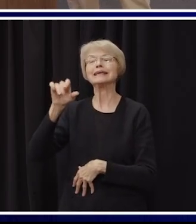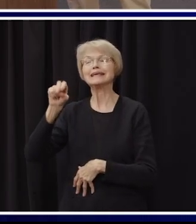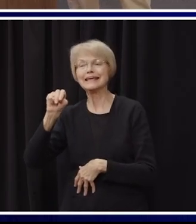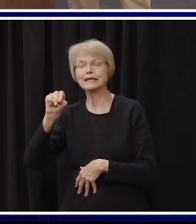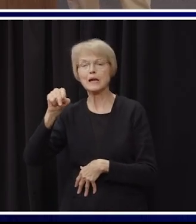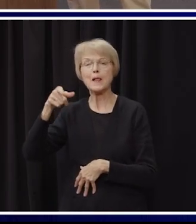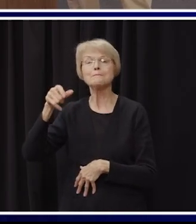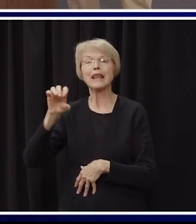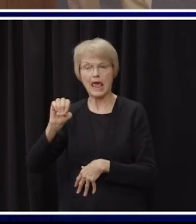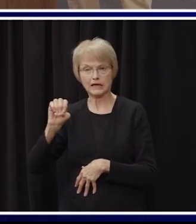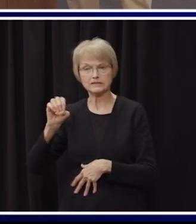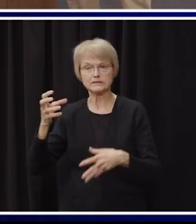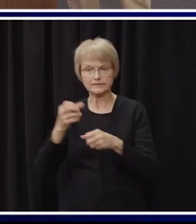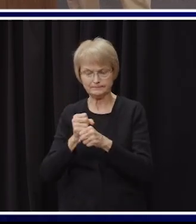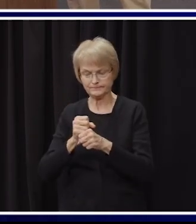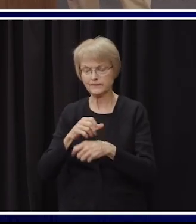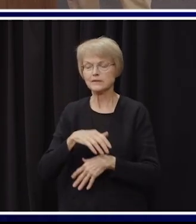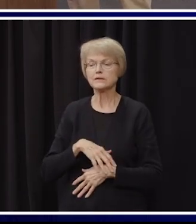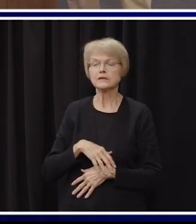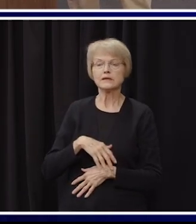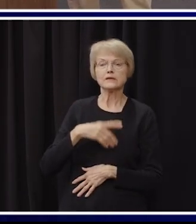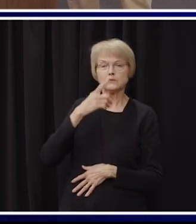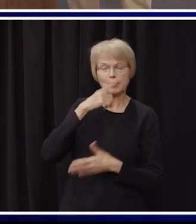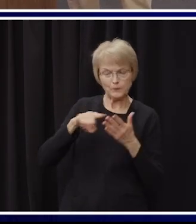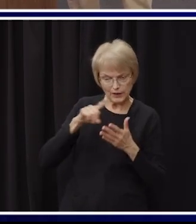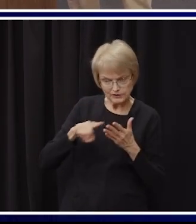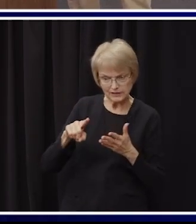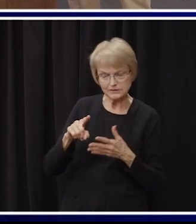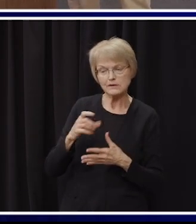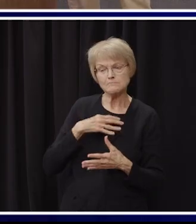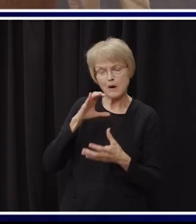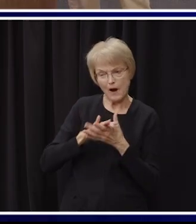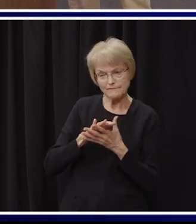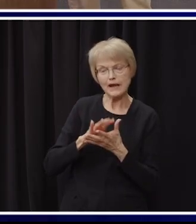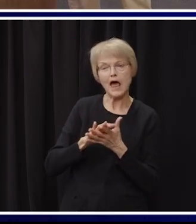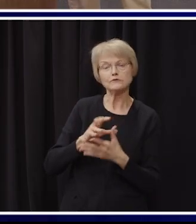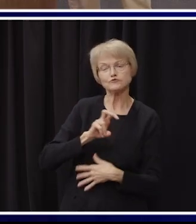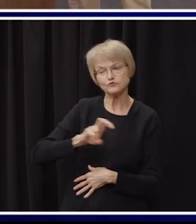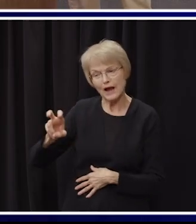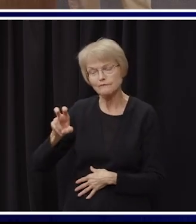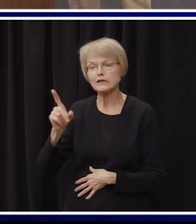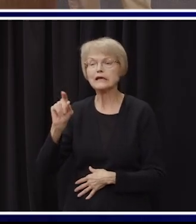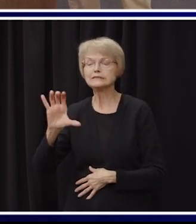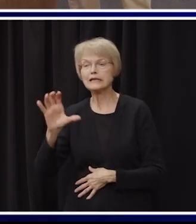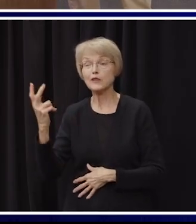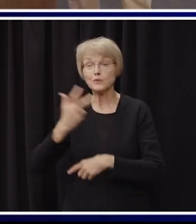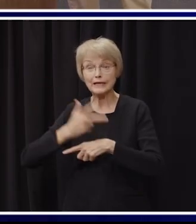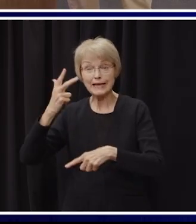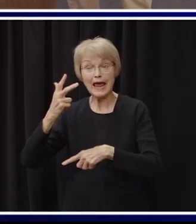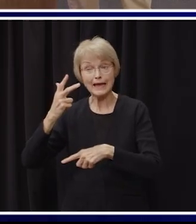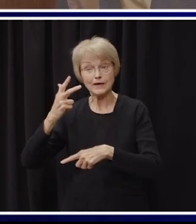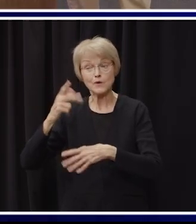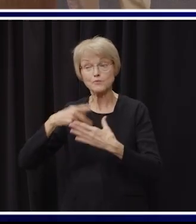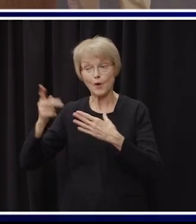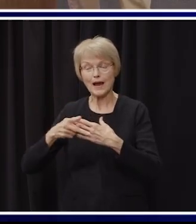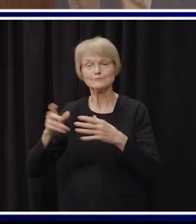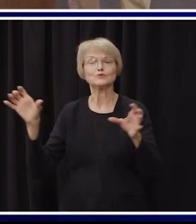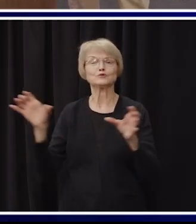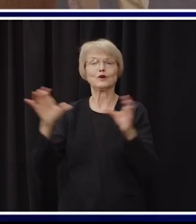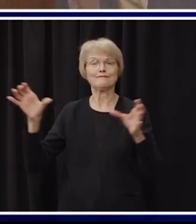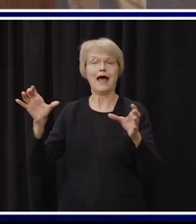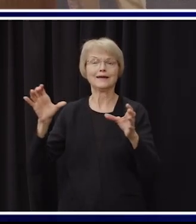research, and Jen and I both went to Kansas City for a 3-day program and became Certified Aging in